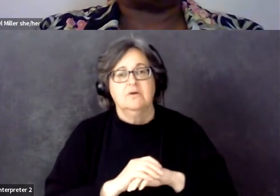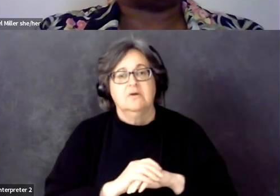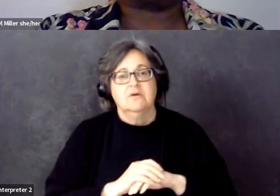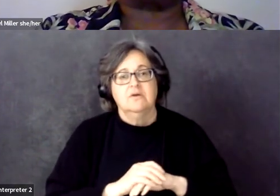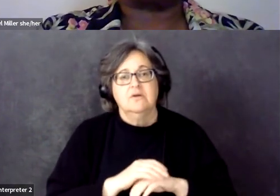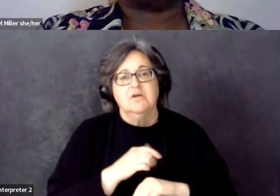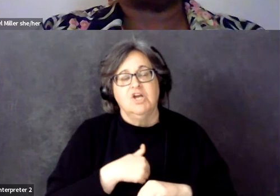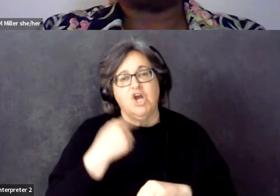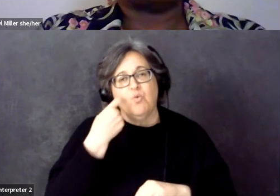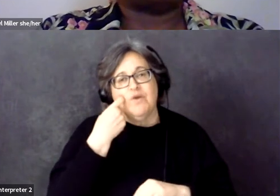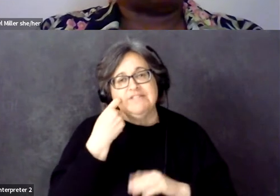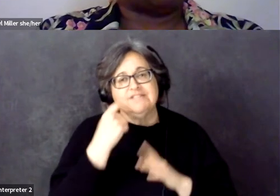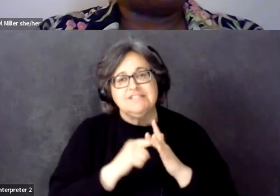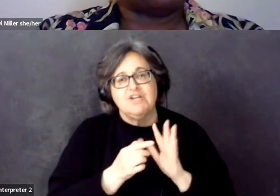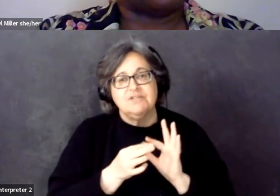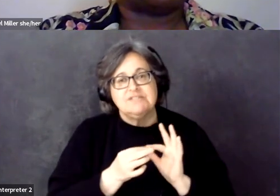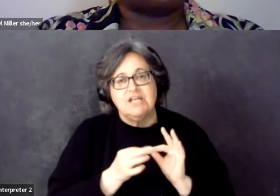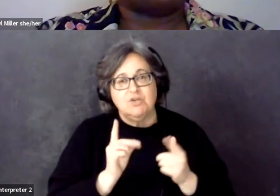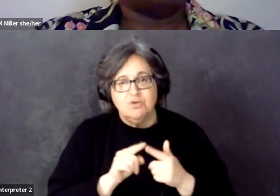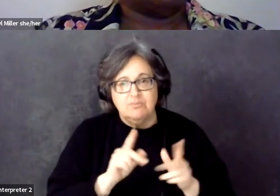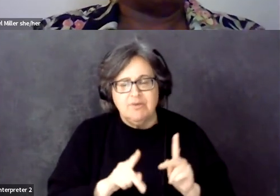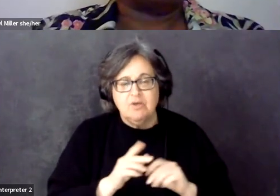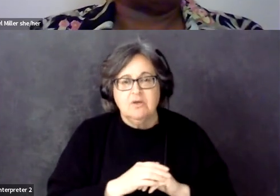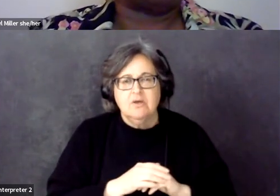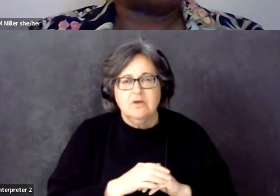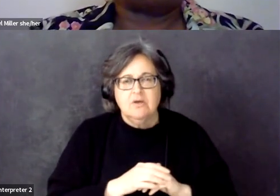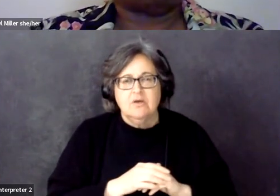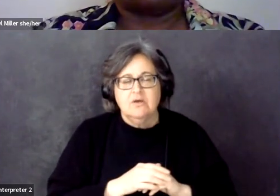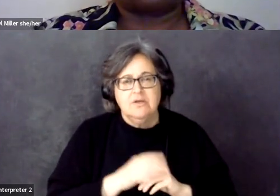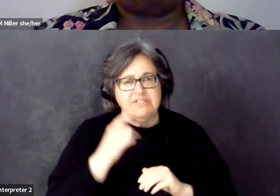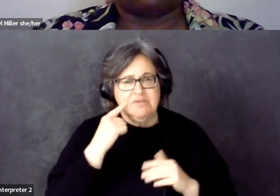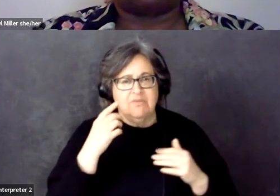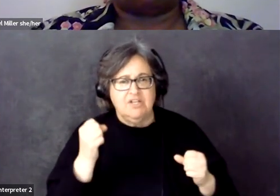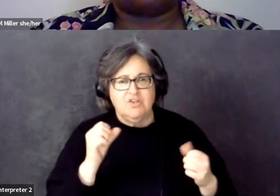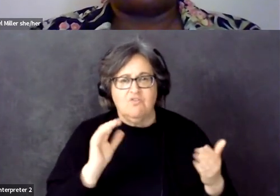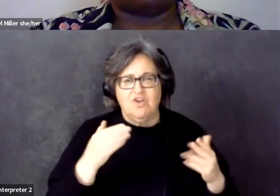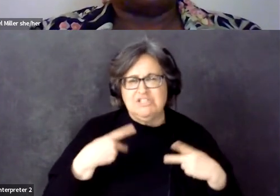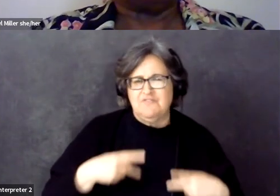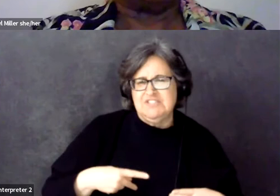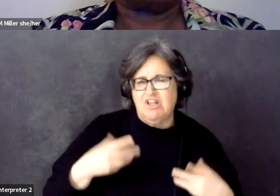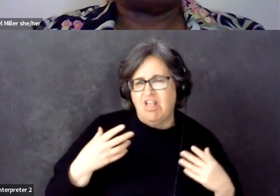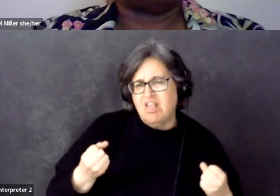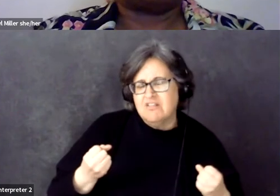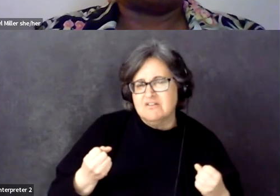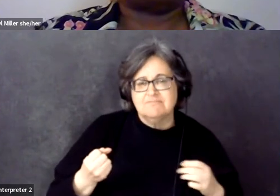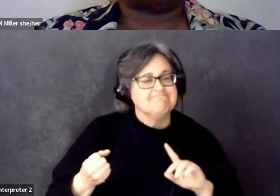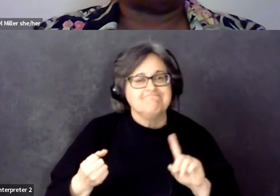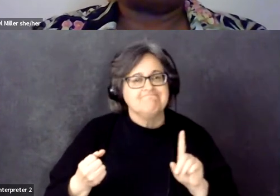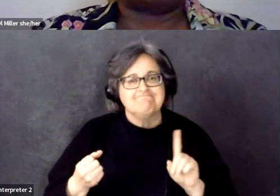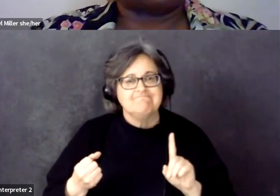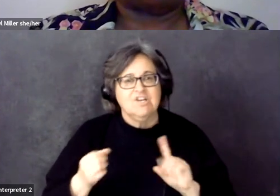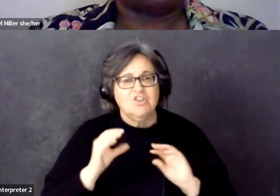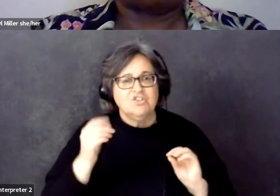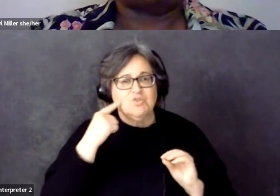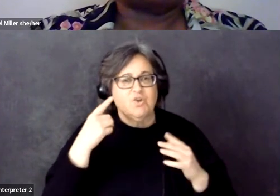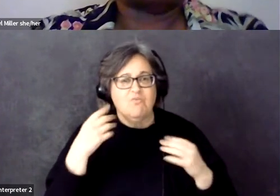I've recently started saying to people when they say, well, what mental health versus physical health? And I say, there is no